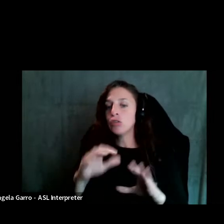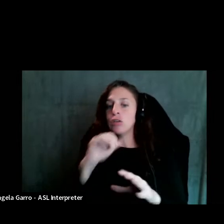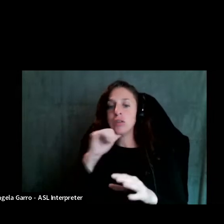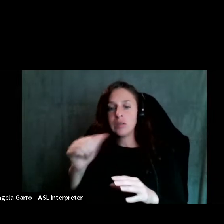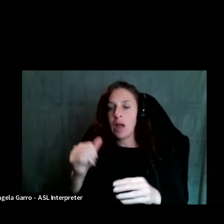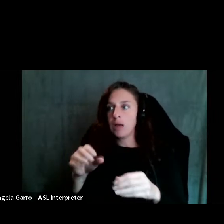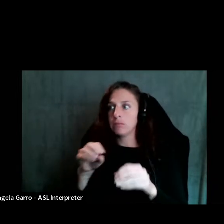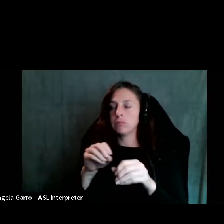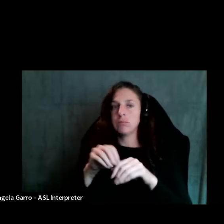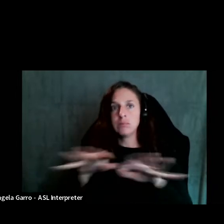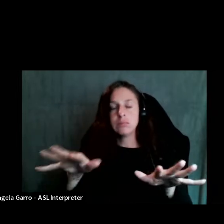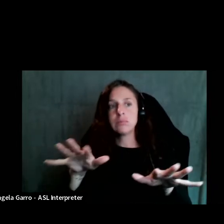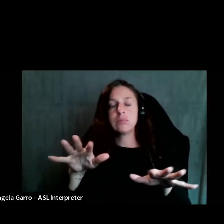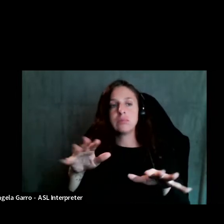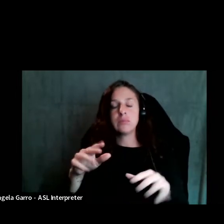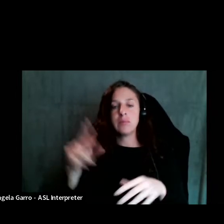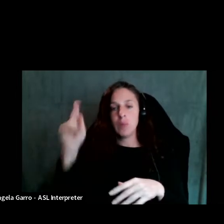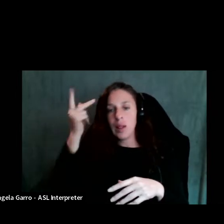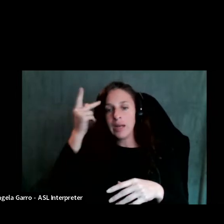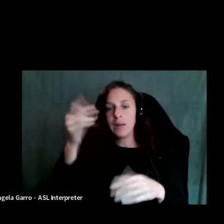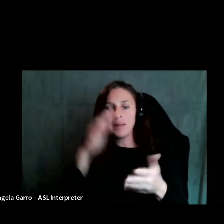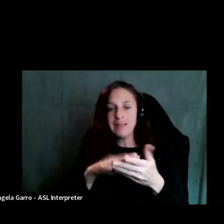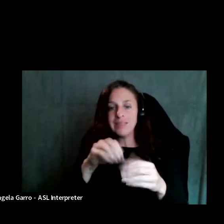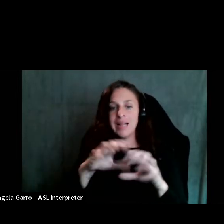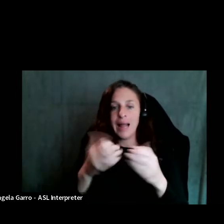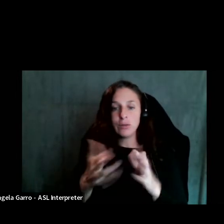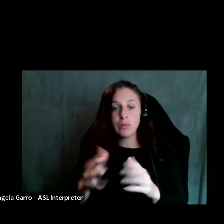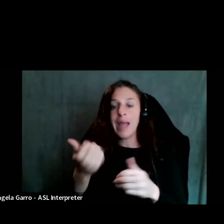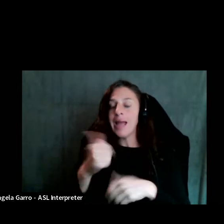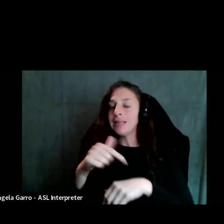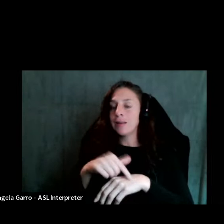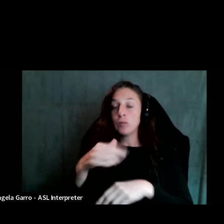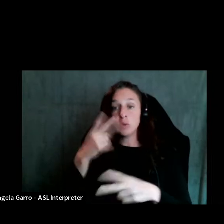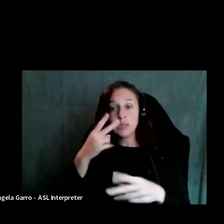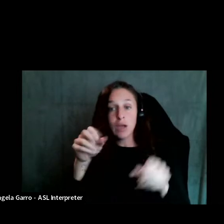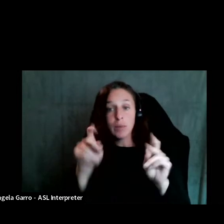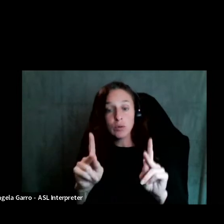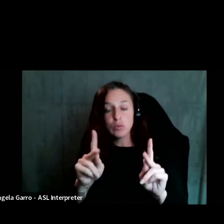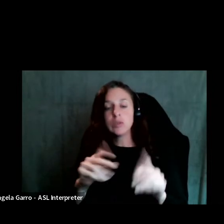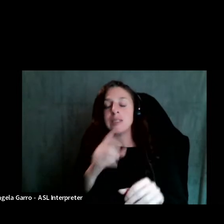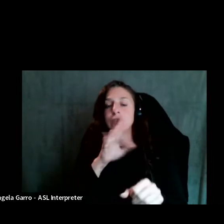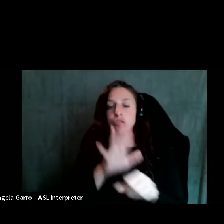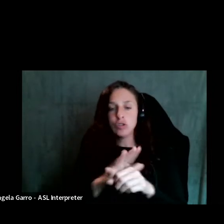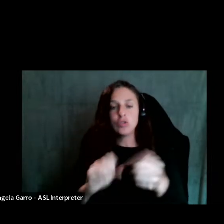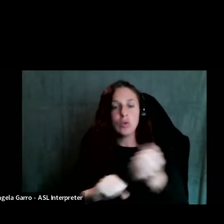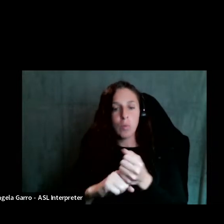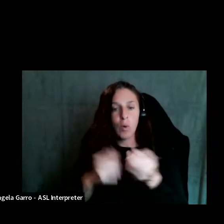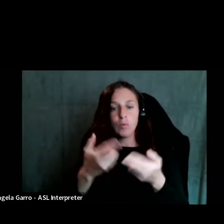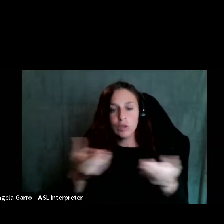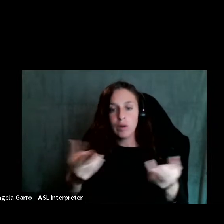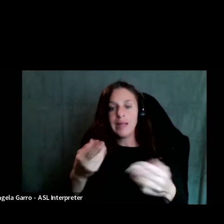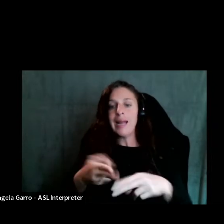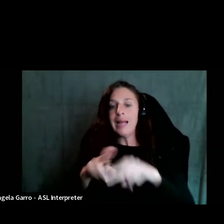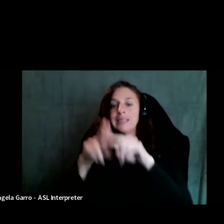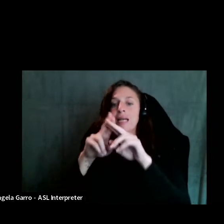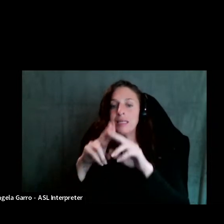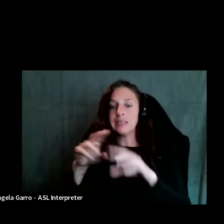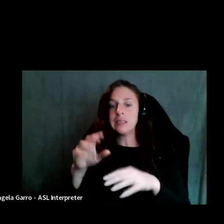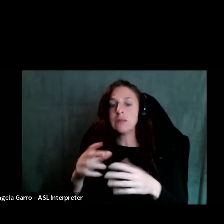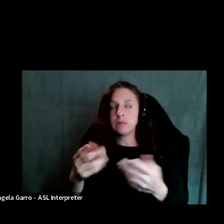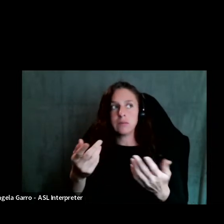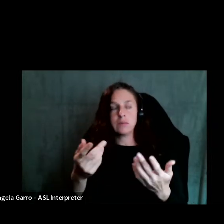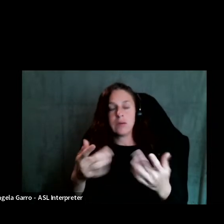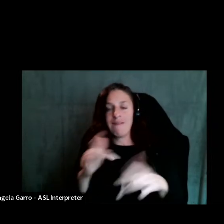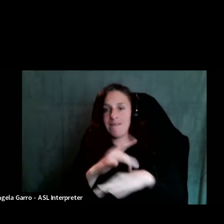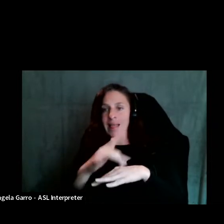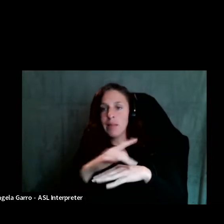in the classroom. And lastly, wherever you see the opportunity, ensure that support resources and escalation channels are known and made